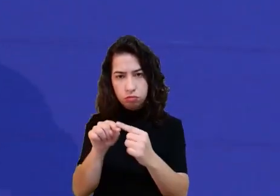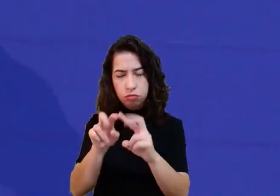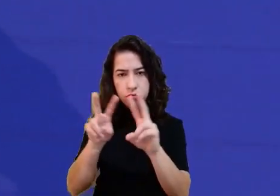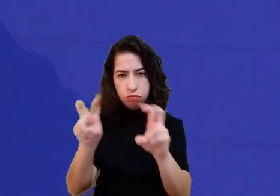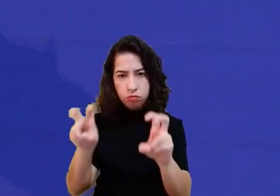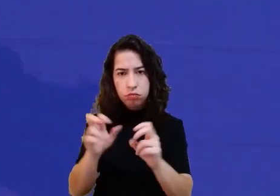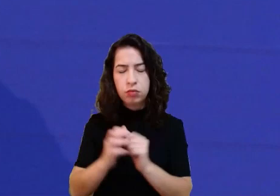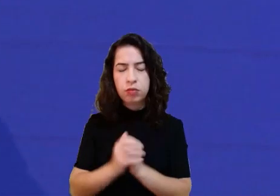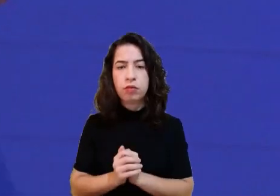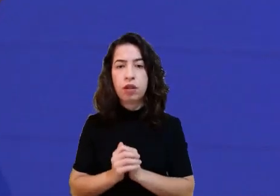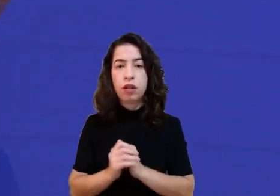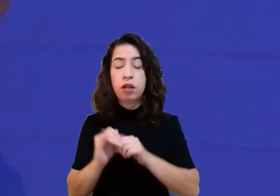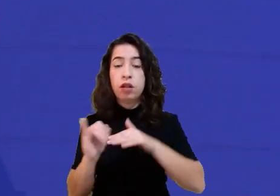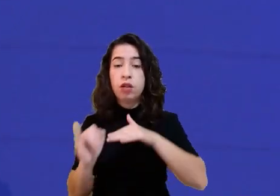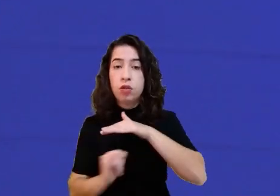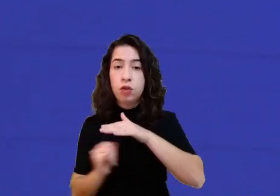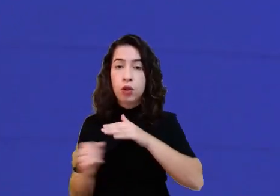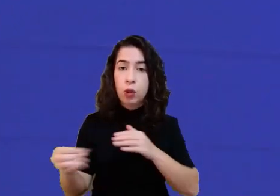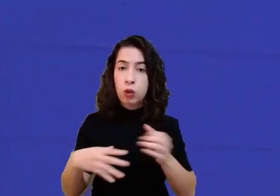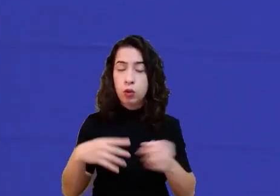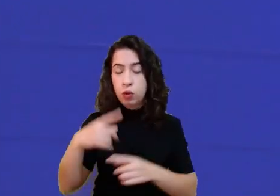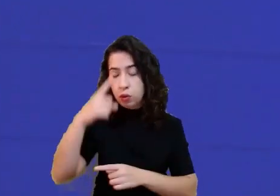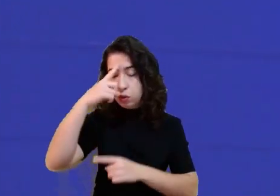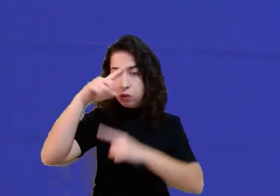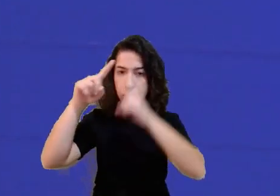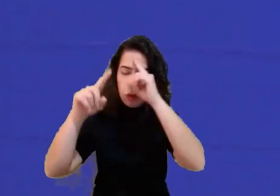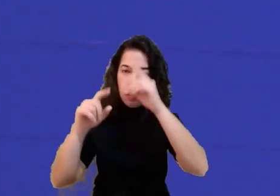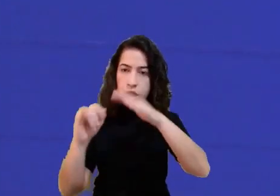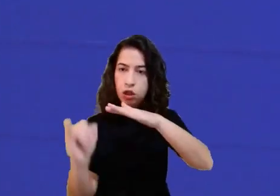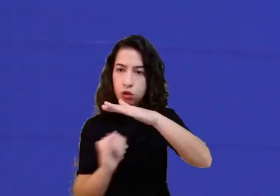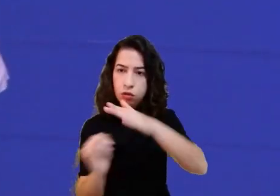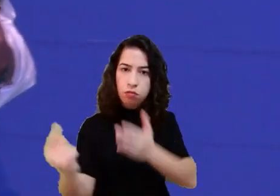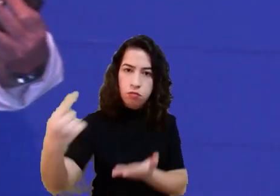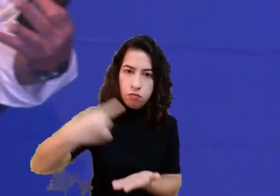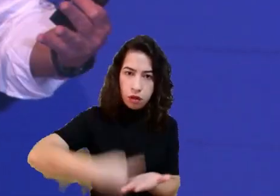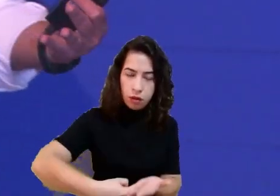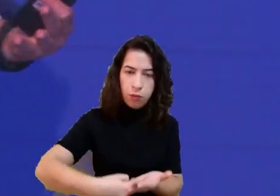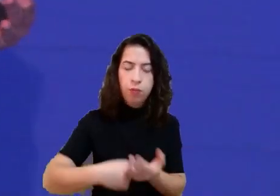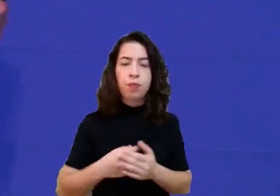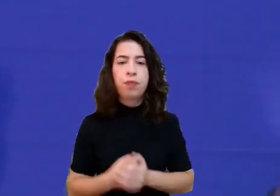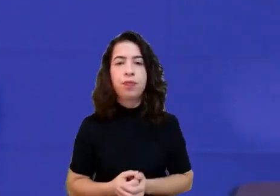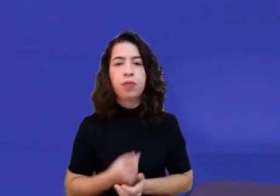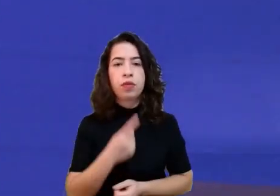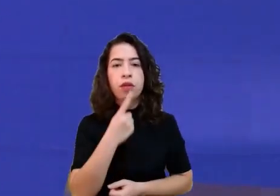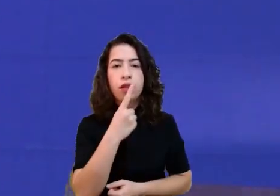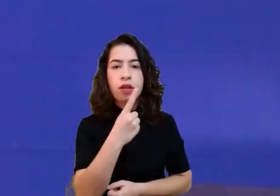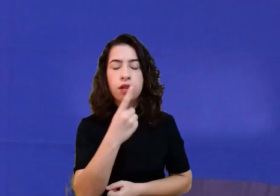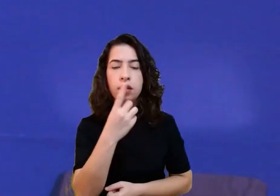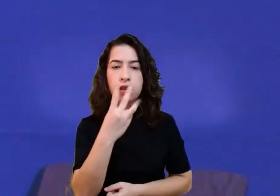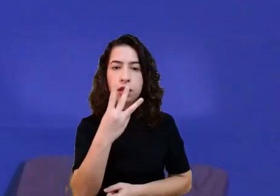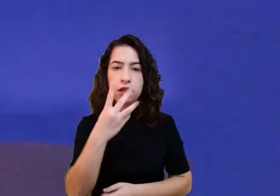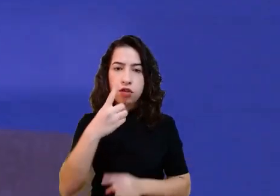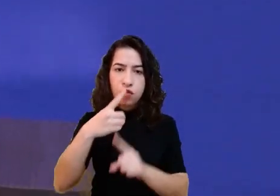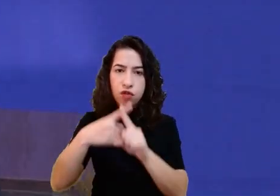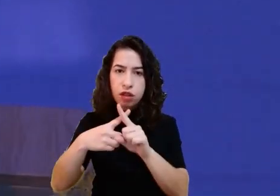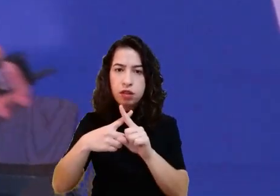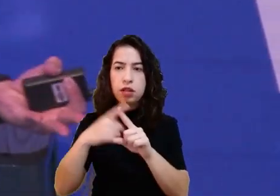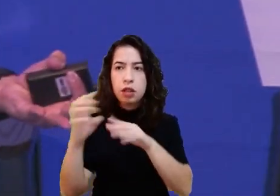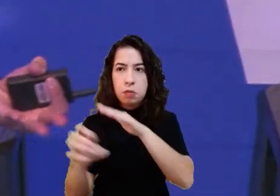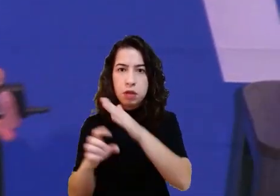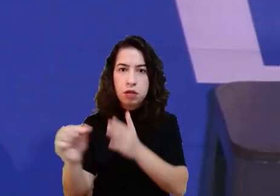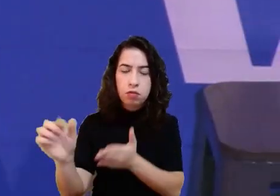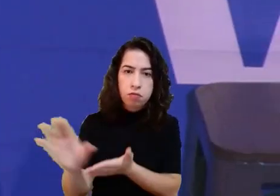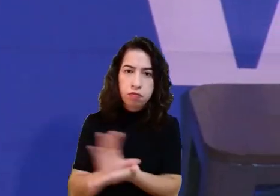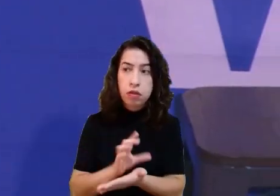Institutes of innovation, partner institutions, and an average of 13 times of the value that